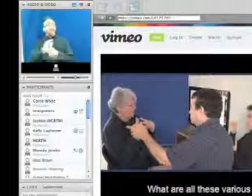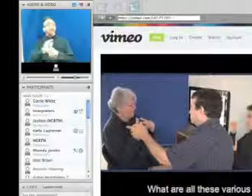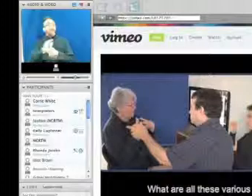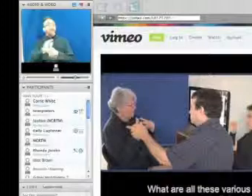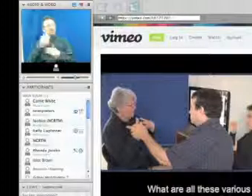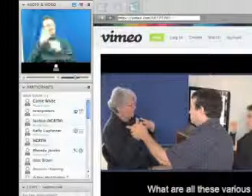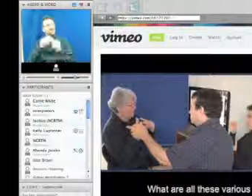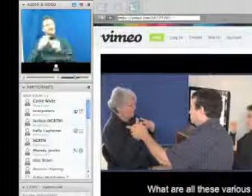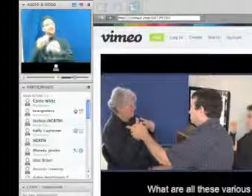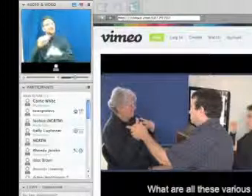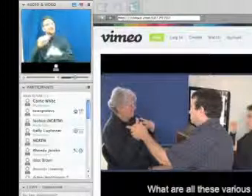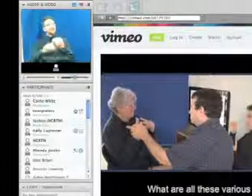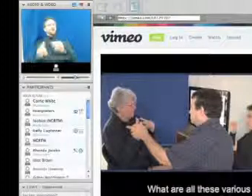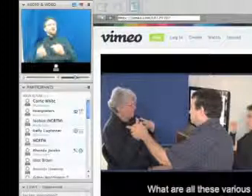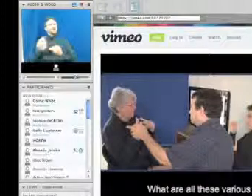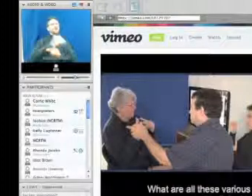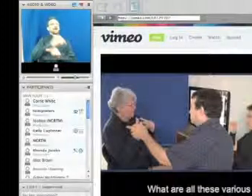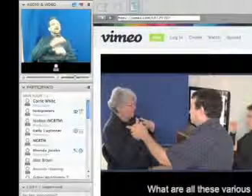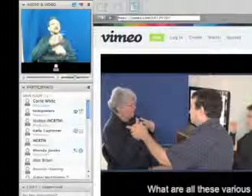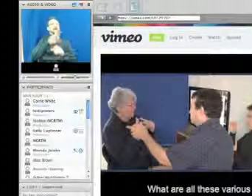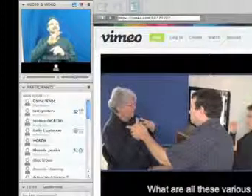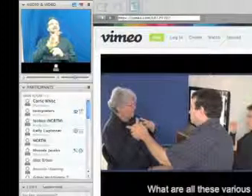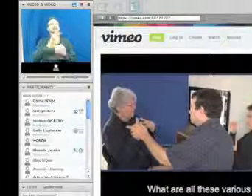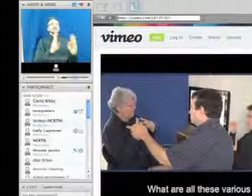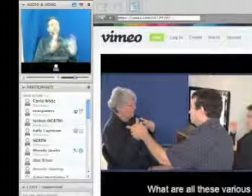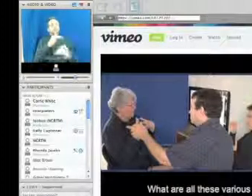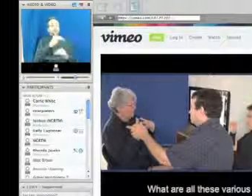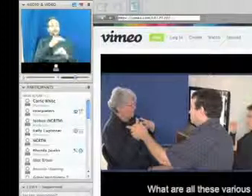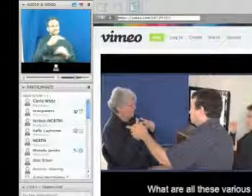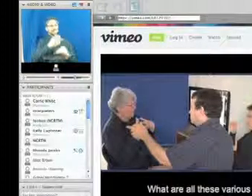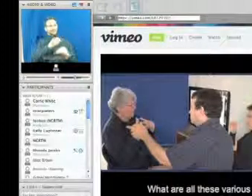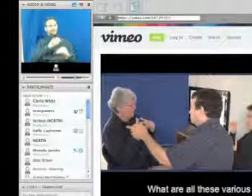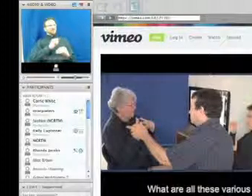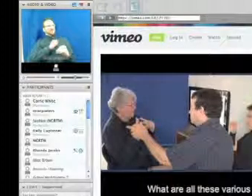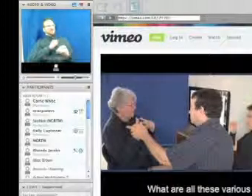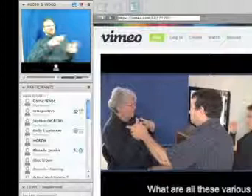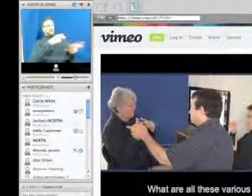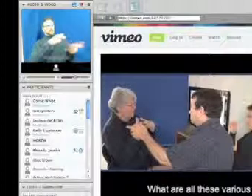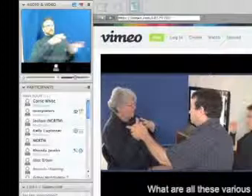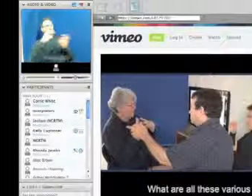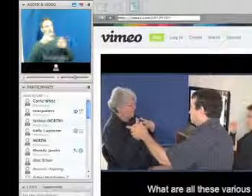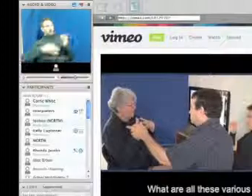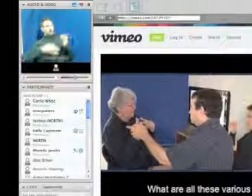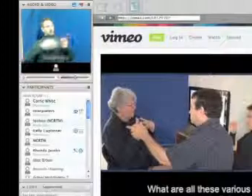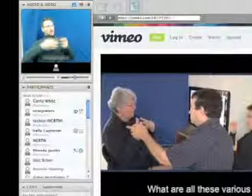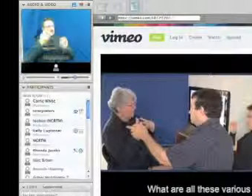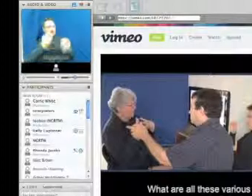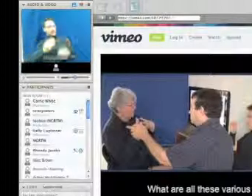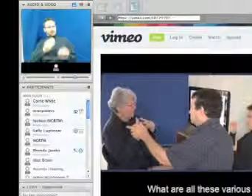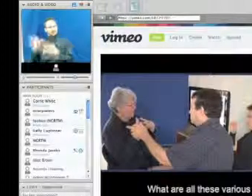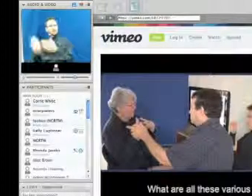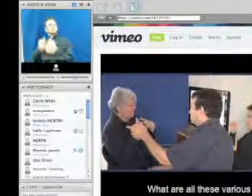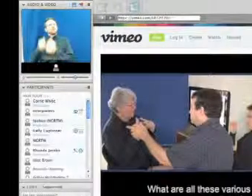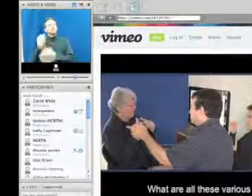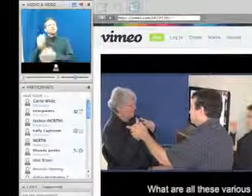making those judgment calls. So the same as any other interpreting, what's most important here, and what's going to get the message